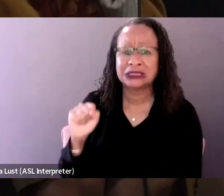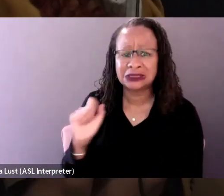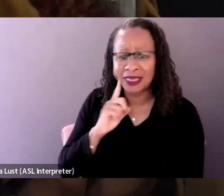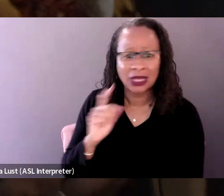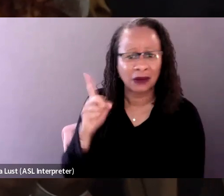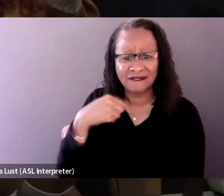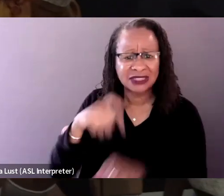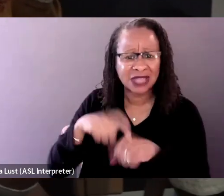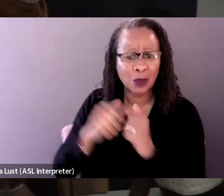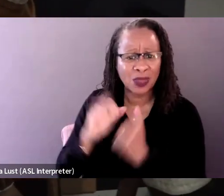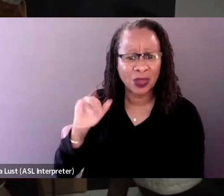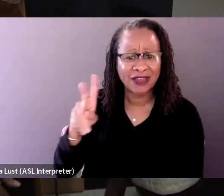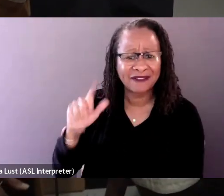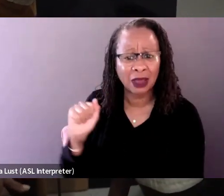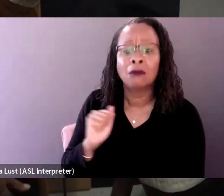Oh yeah, she might be asleep.